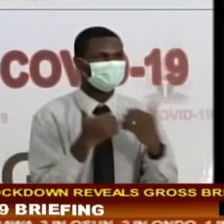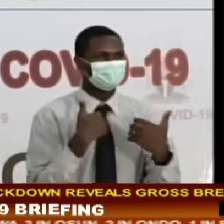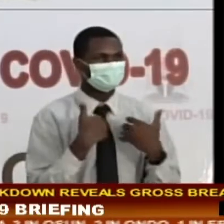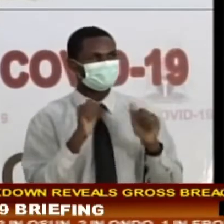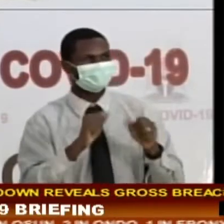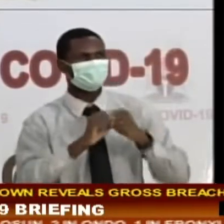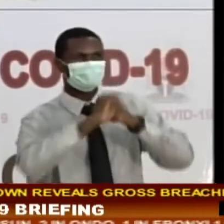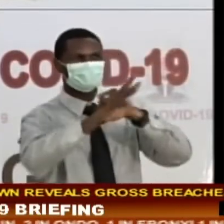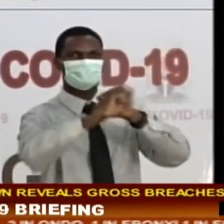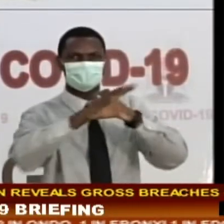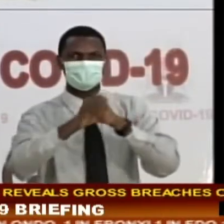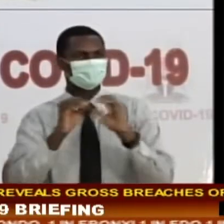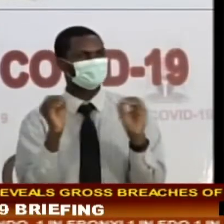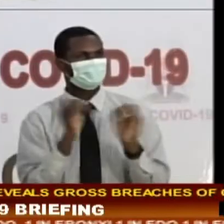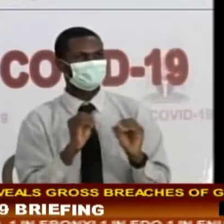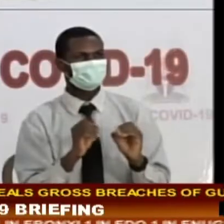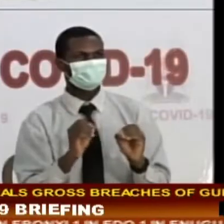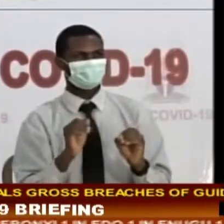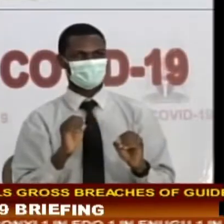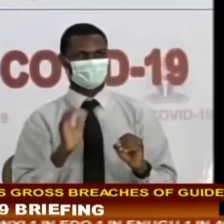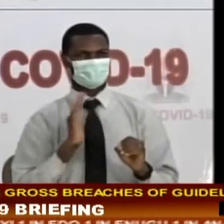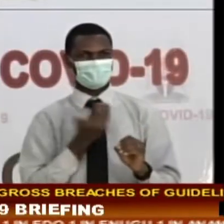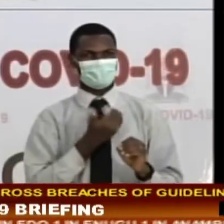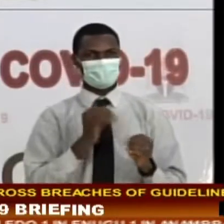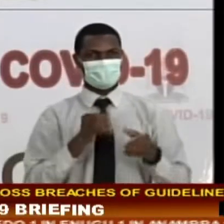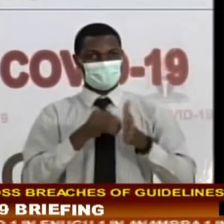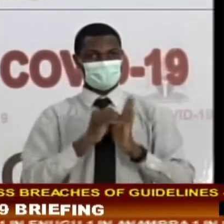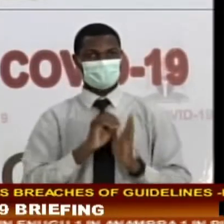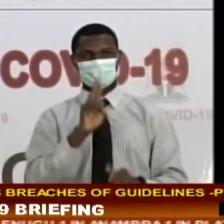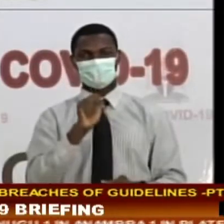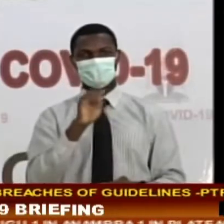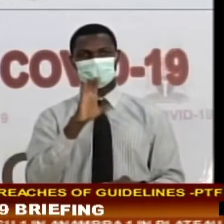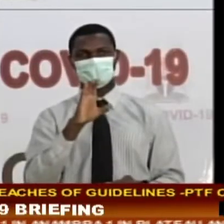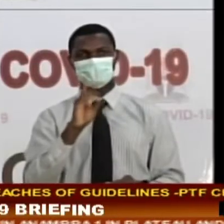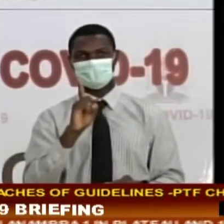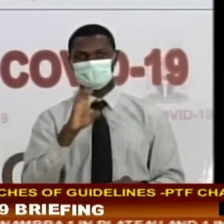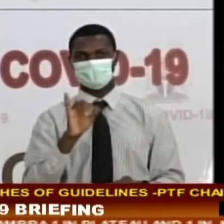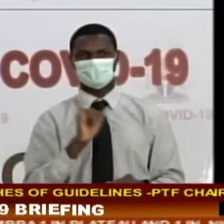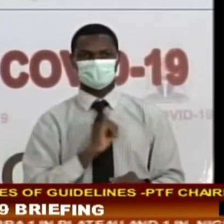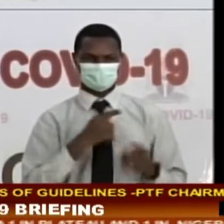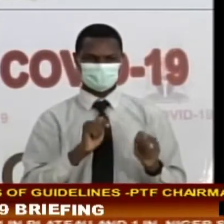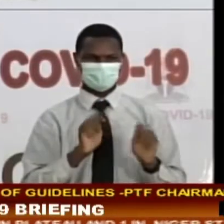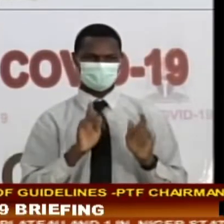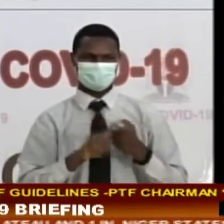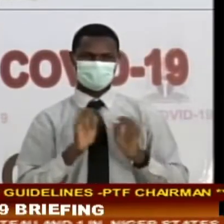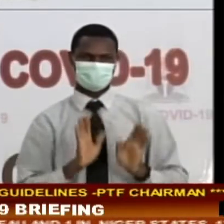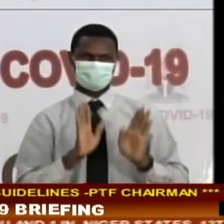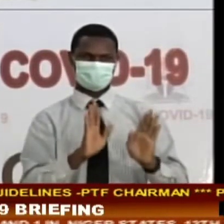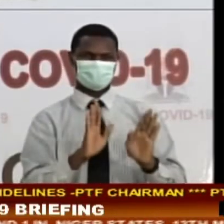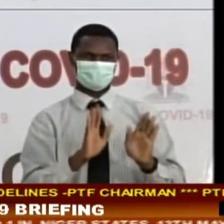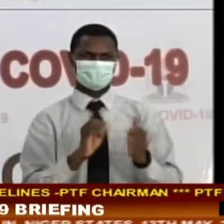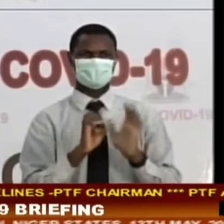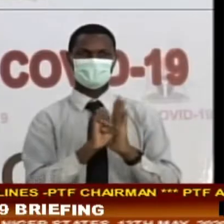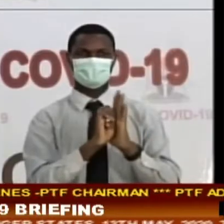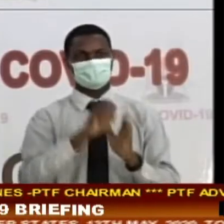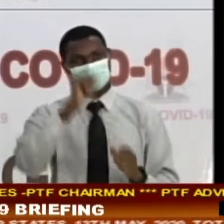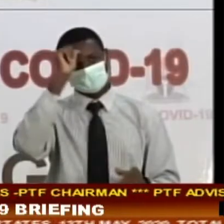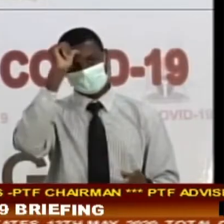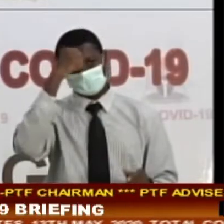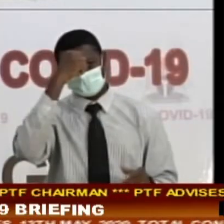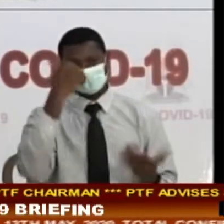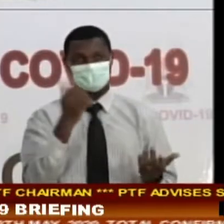day at the Nigeria Center for Disease Control I tried to push the team to look at countries like India look at countries